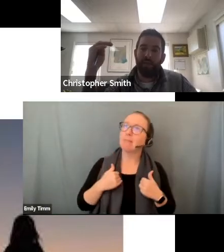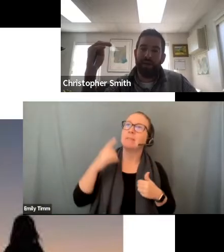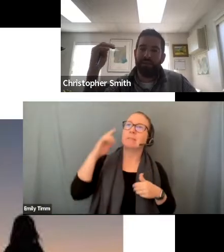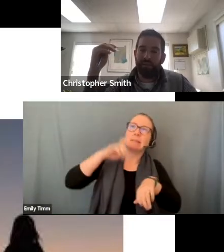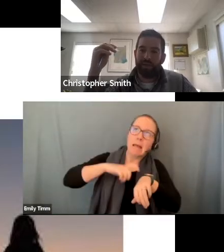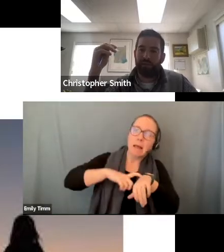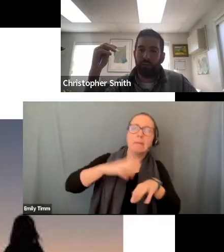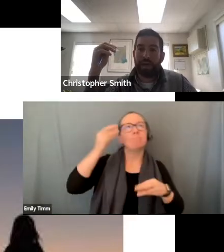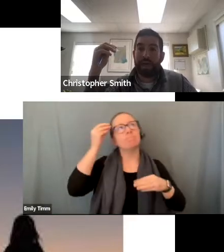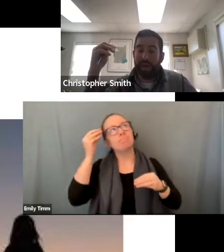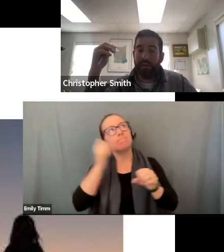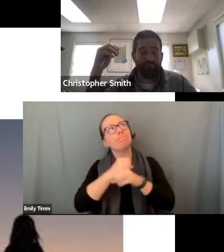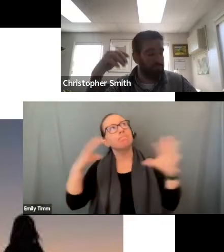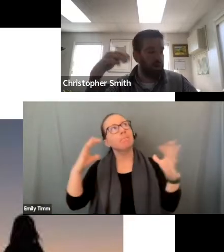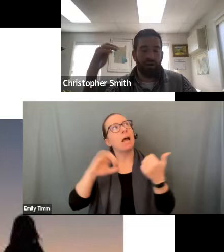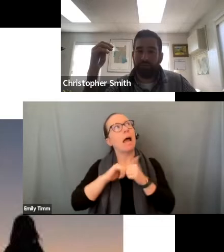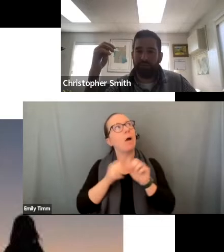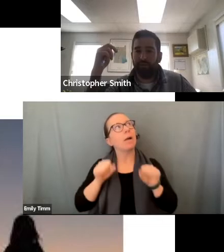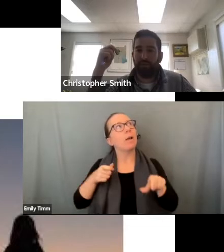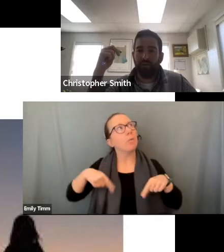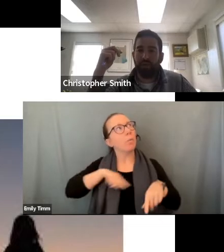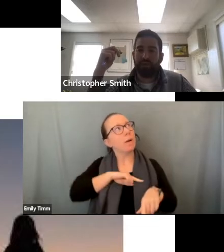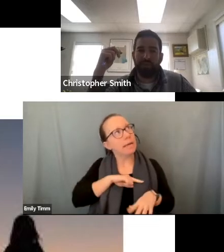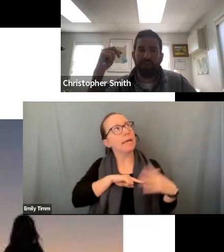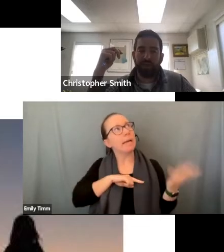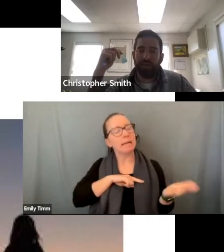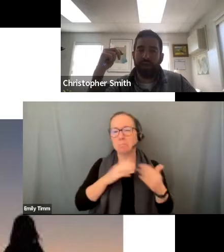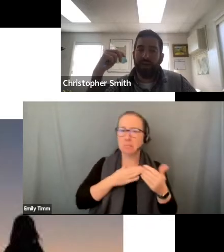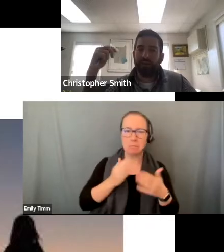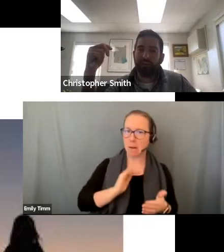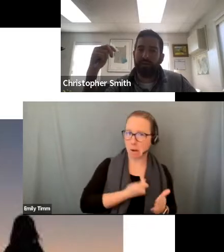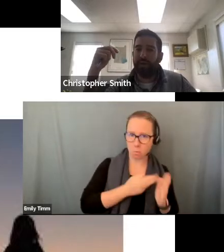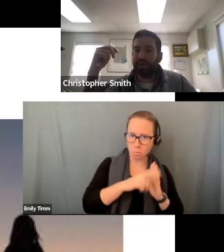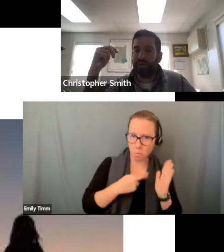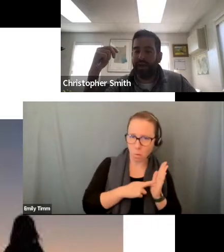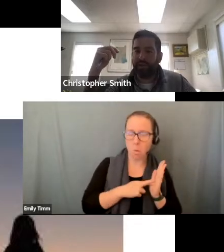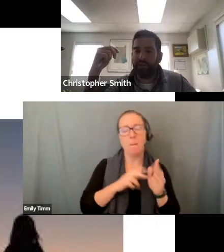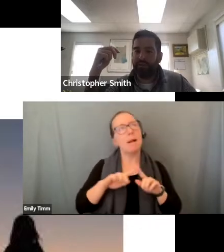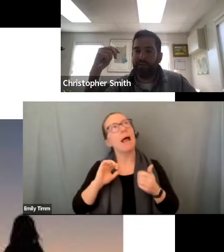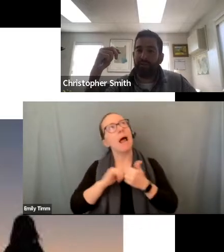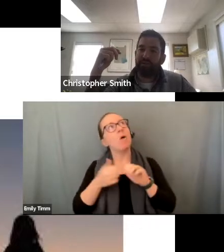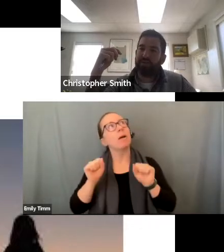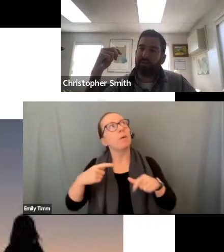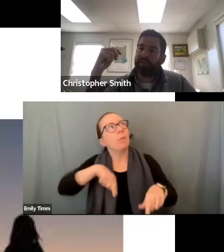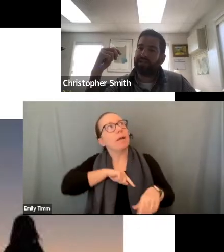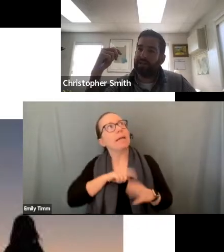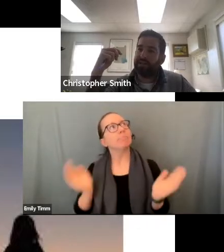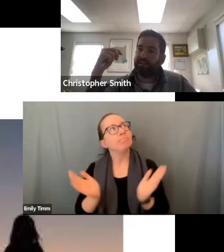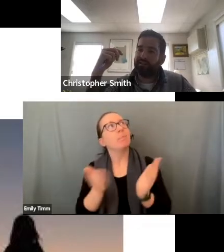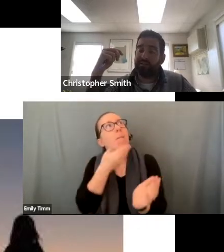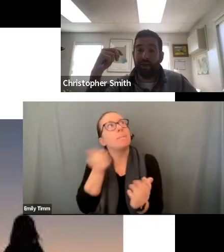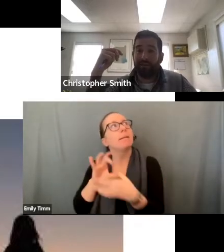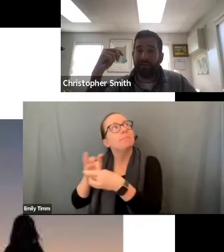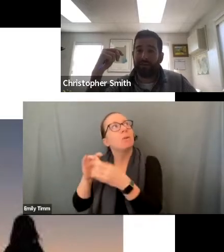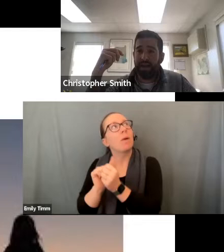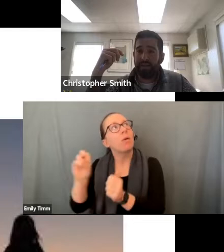the ways in which we can, regardless of our role in the community, encourage better connection with these organizations